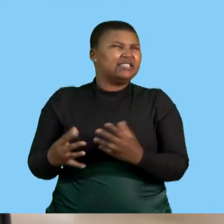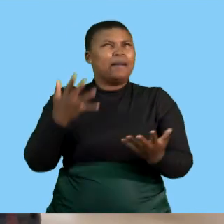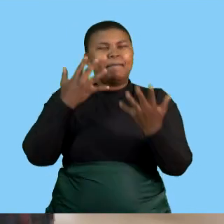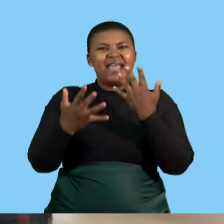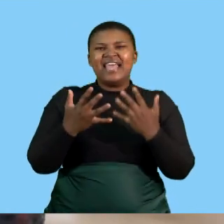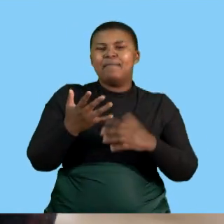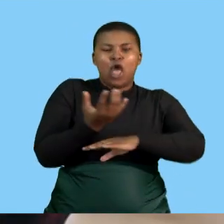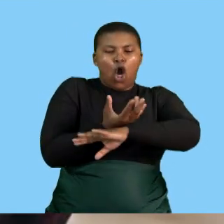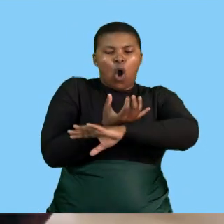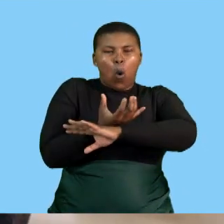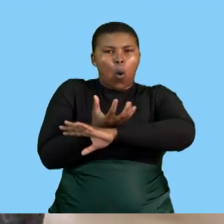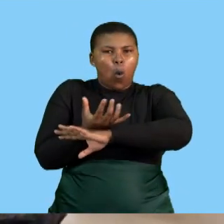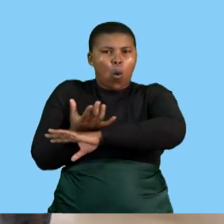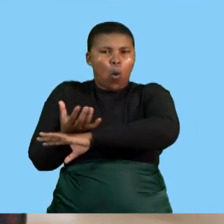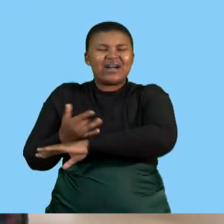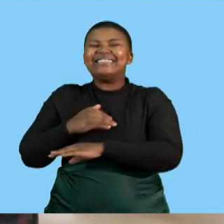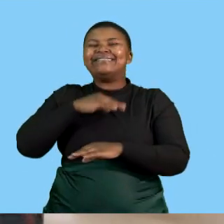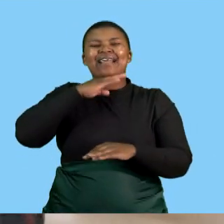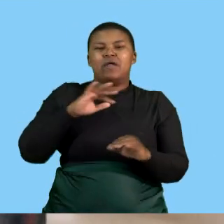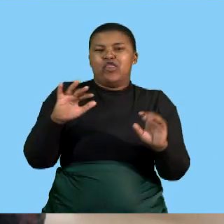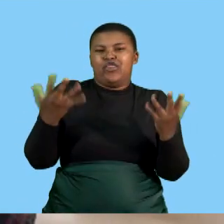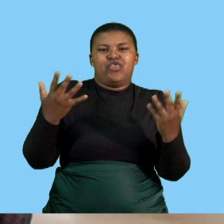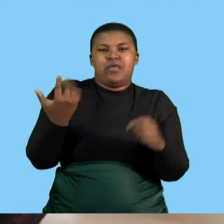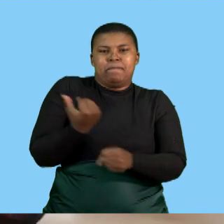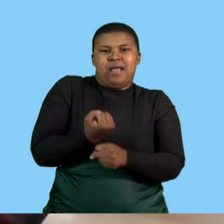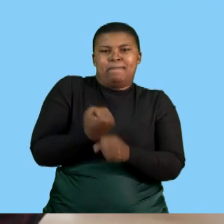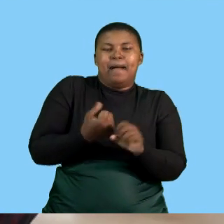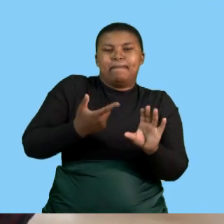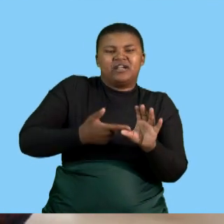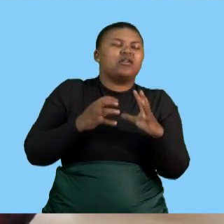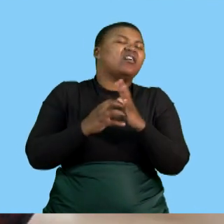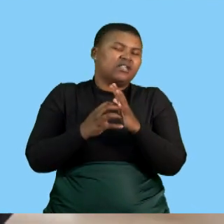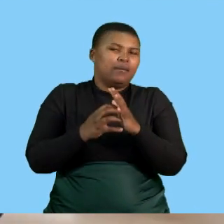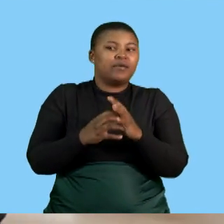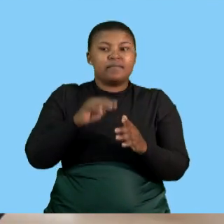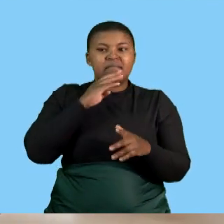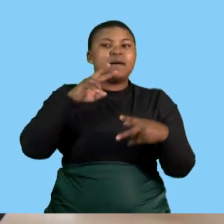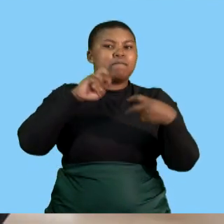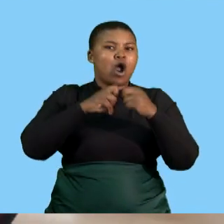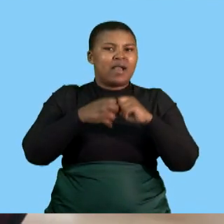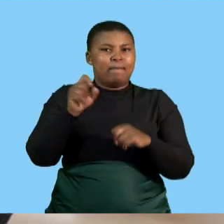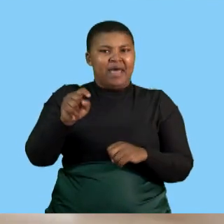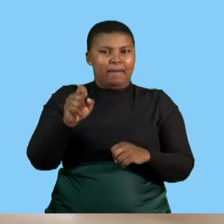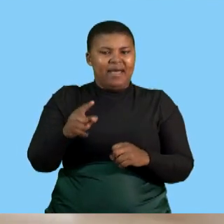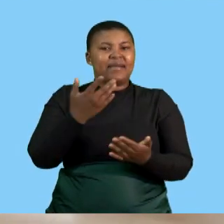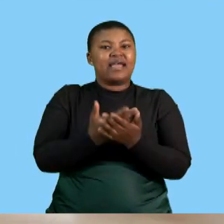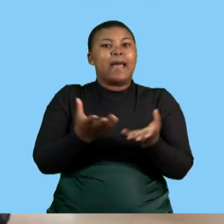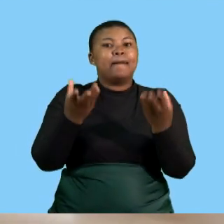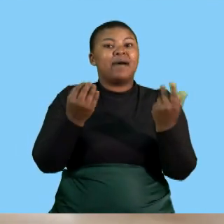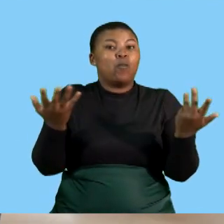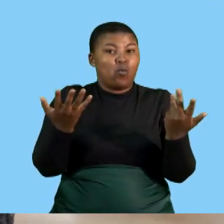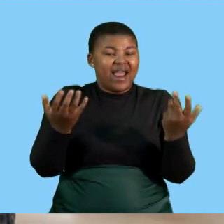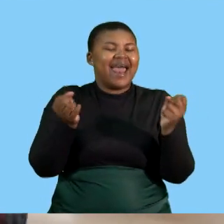to produce your petrol, for example, and this will then be a problem which we can find in the